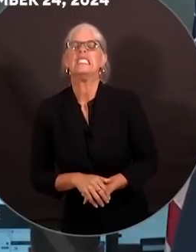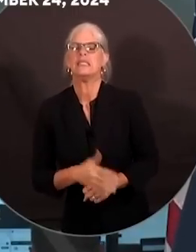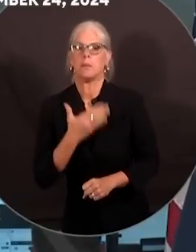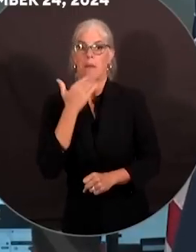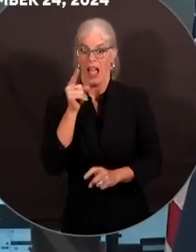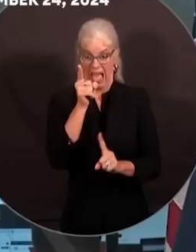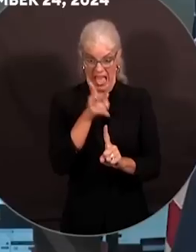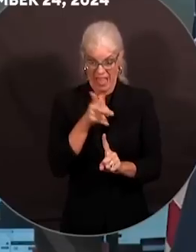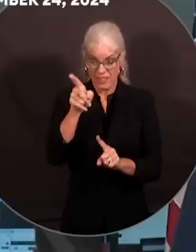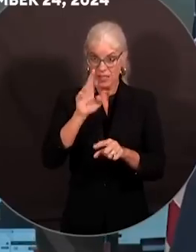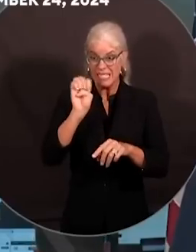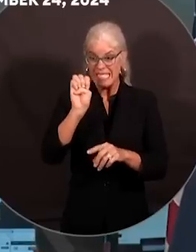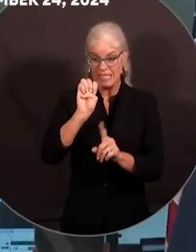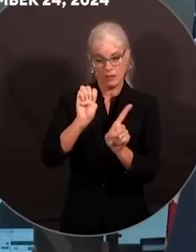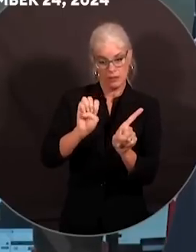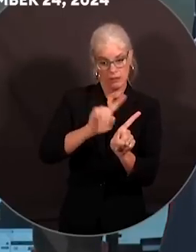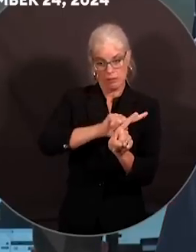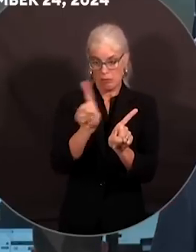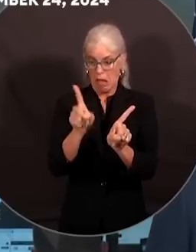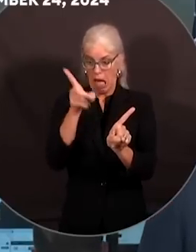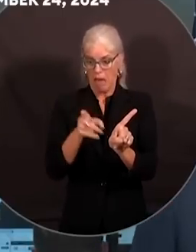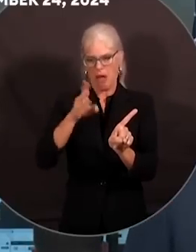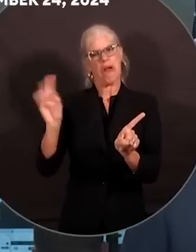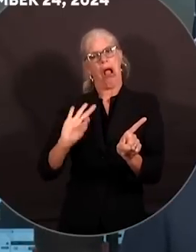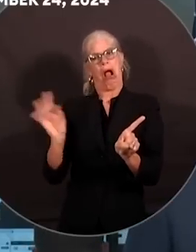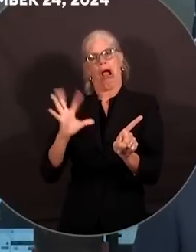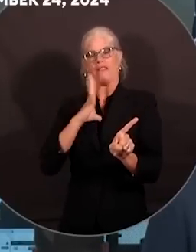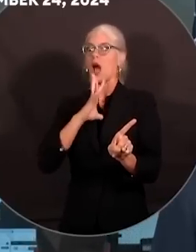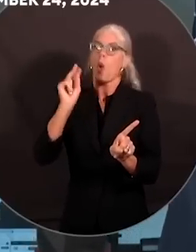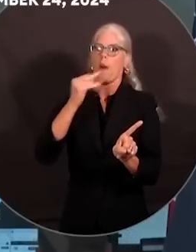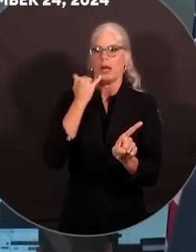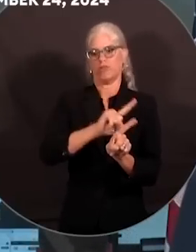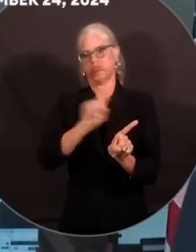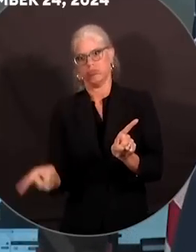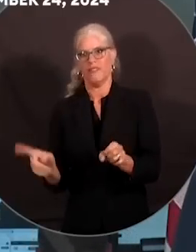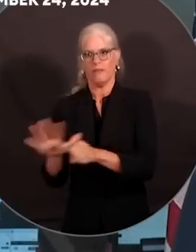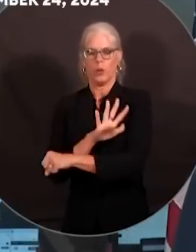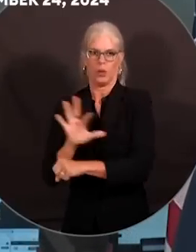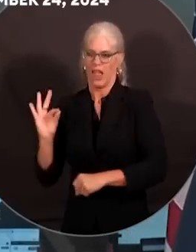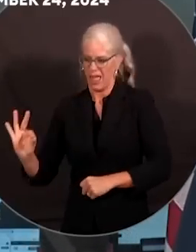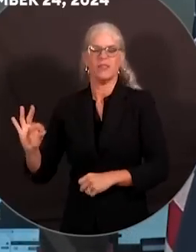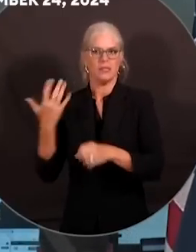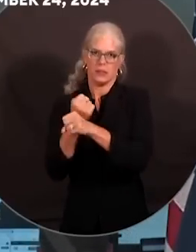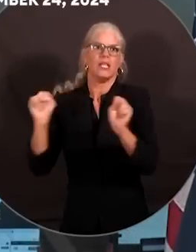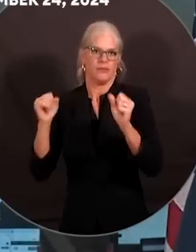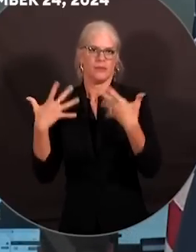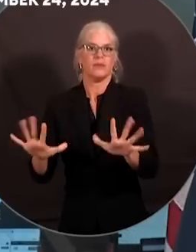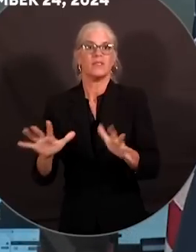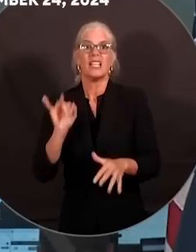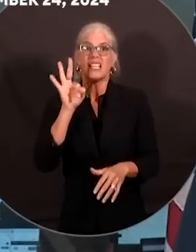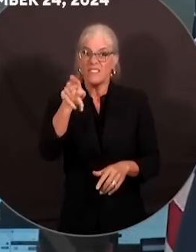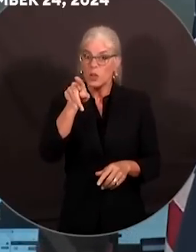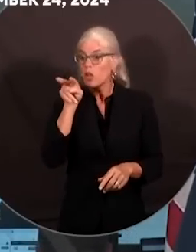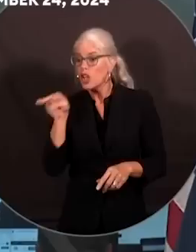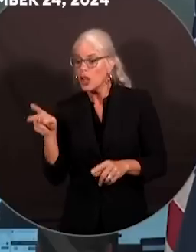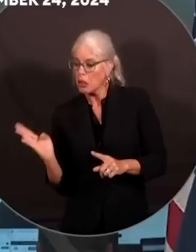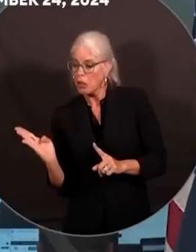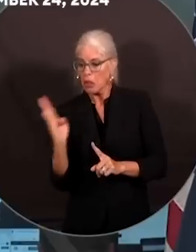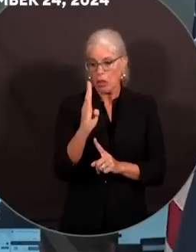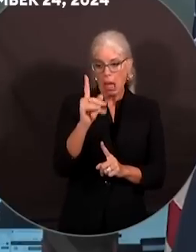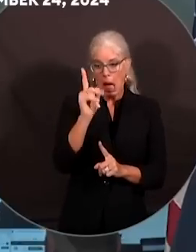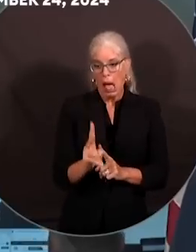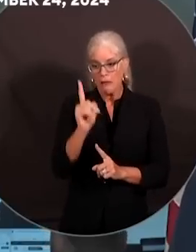gas stations. It's going to reduce the amount of wait time. So again, if you're at half full, go ahead and top off, both with